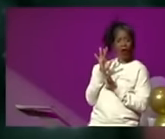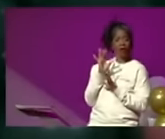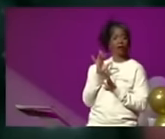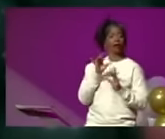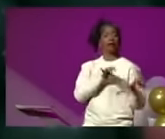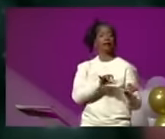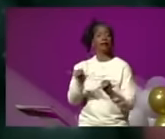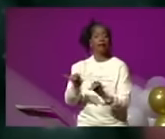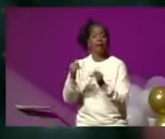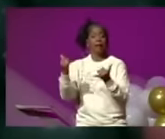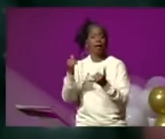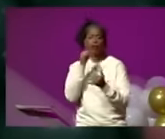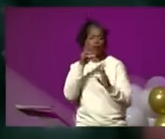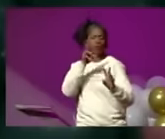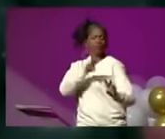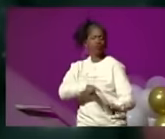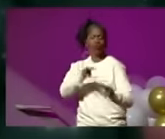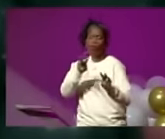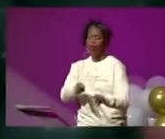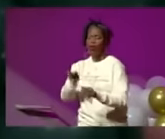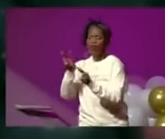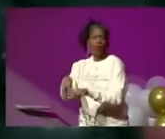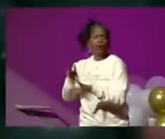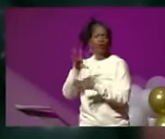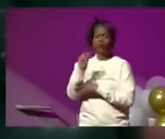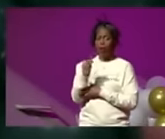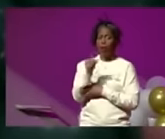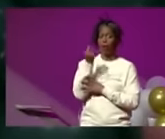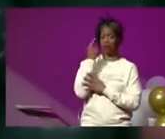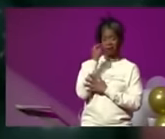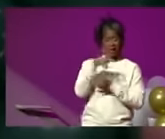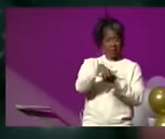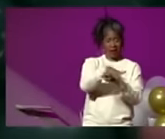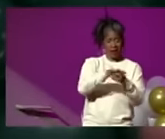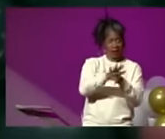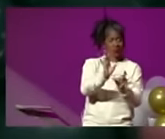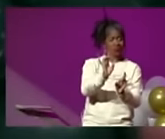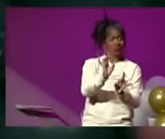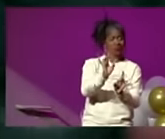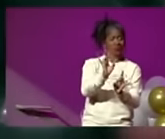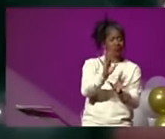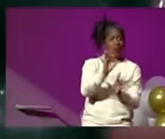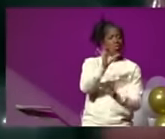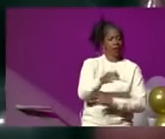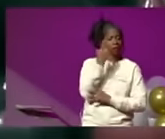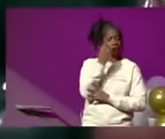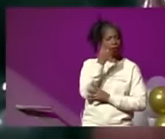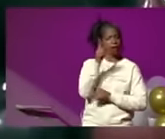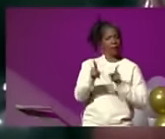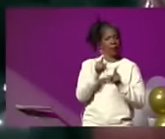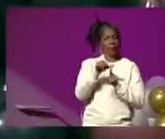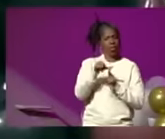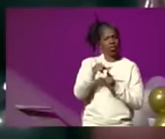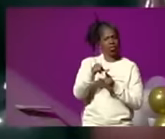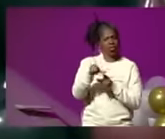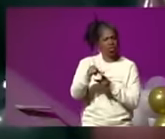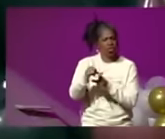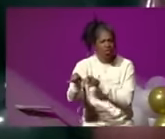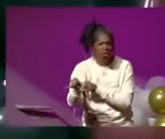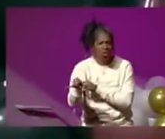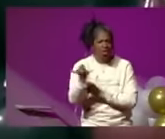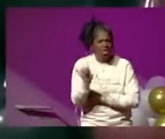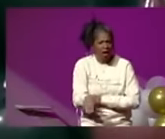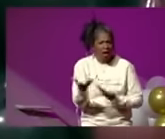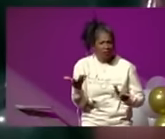profanity, make sure you judge the profane condition that produced the profanity. I'm trying to let you